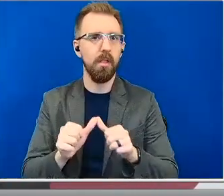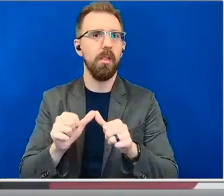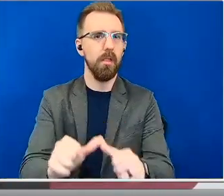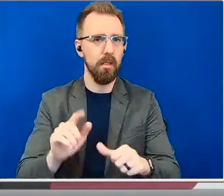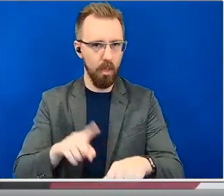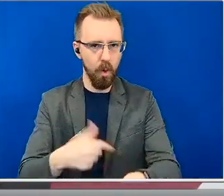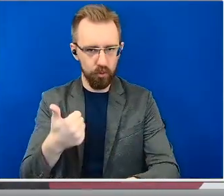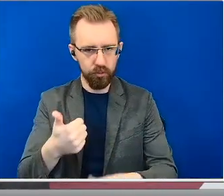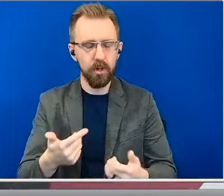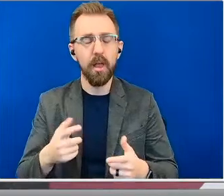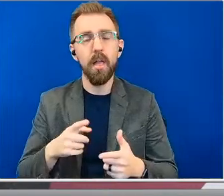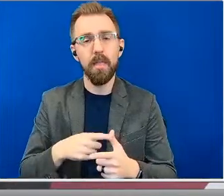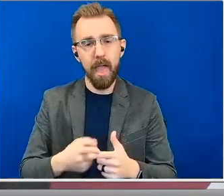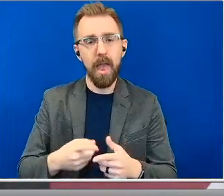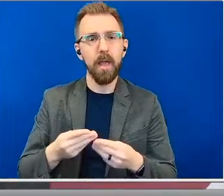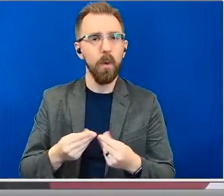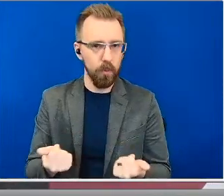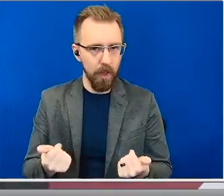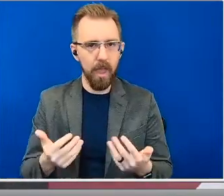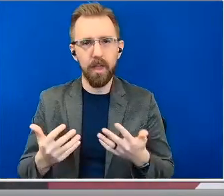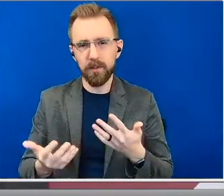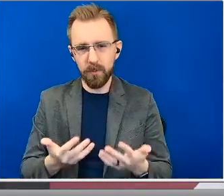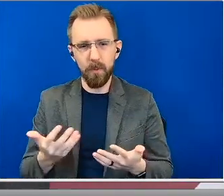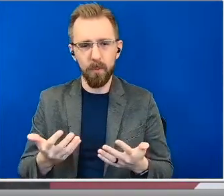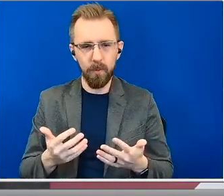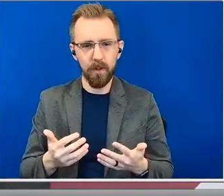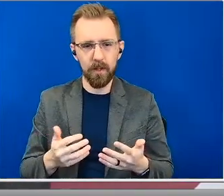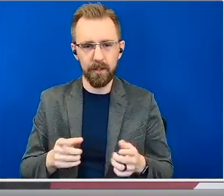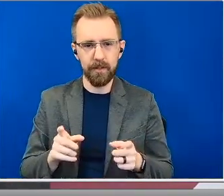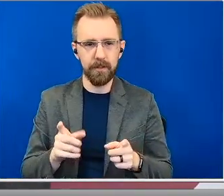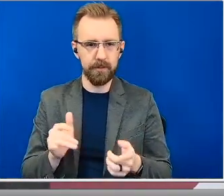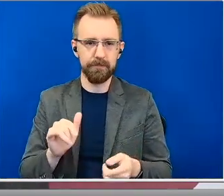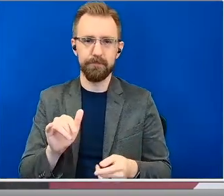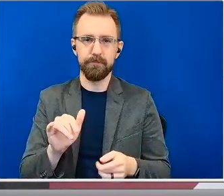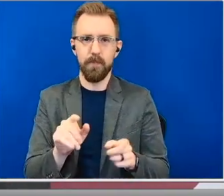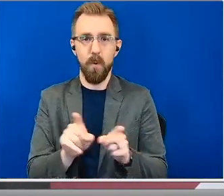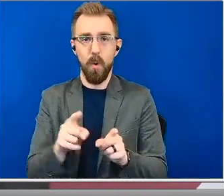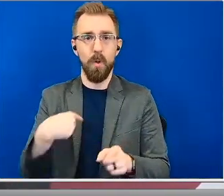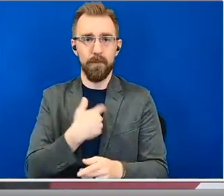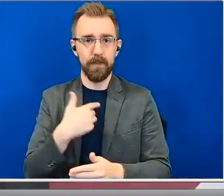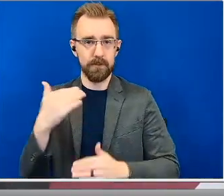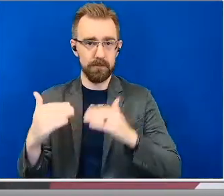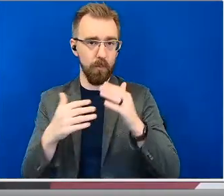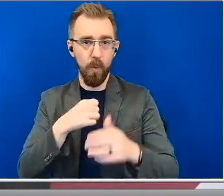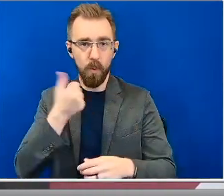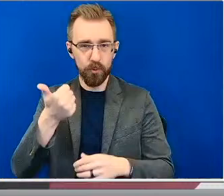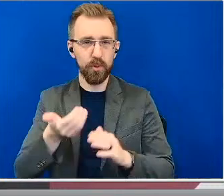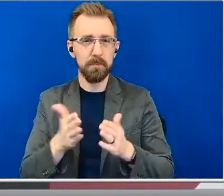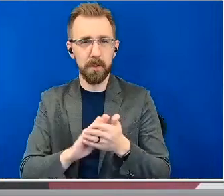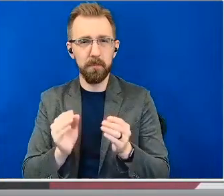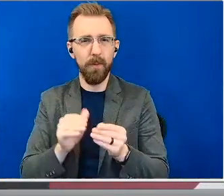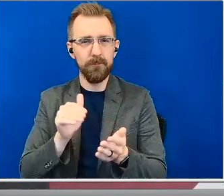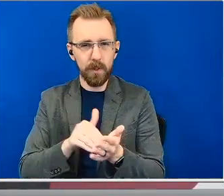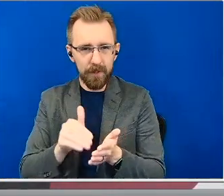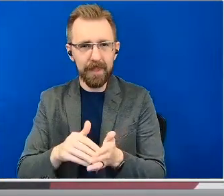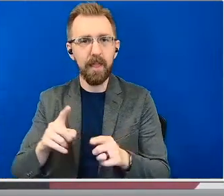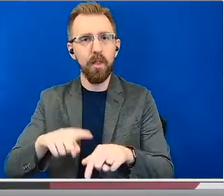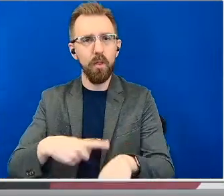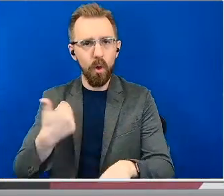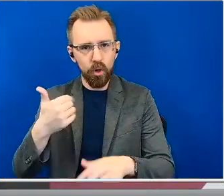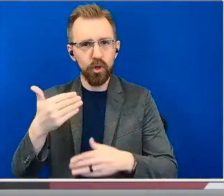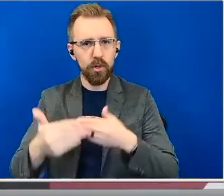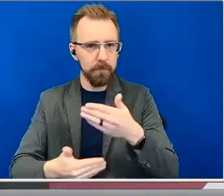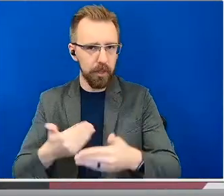it goes away. So as all of us get older, it happens more frequently, it happens for longer periods of time. So